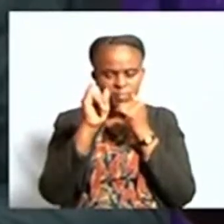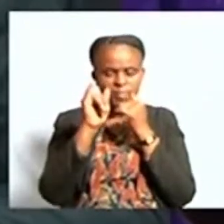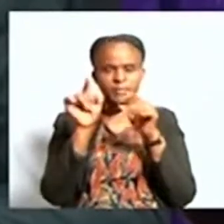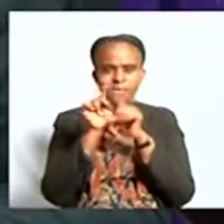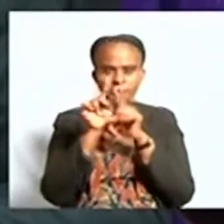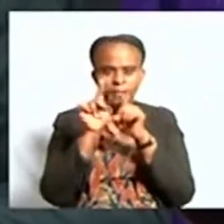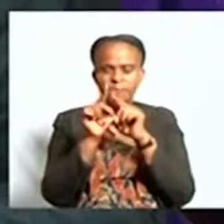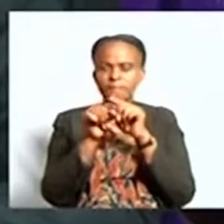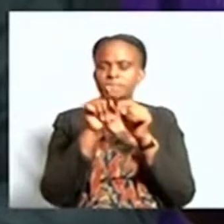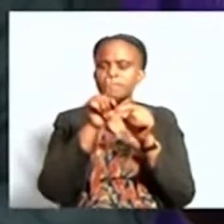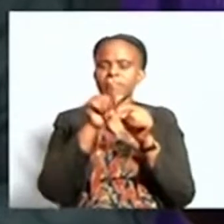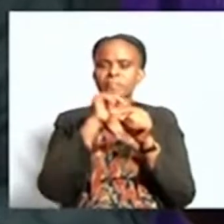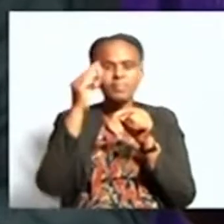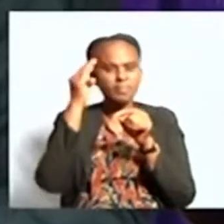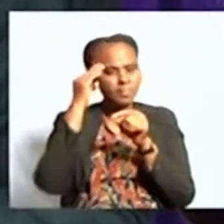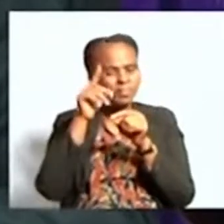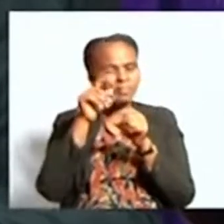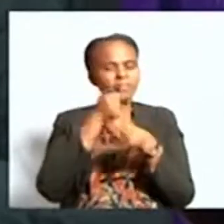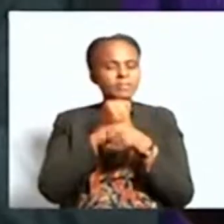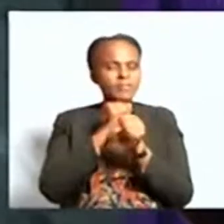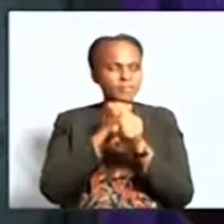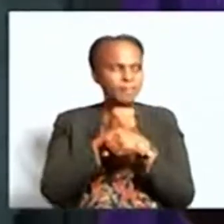and unknown models and make.